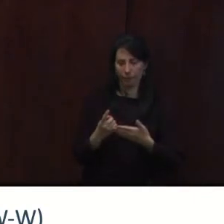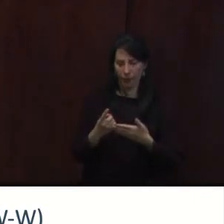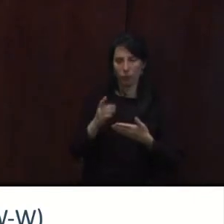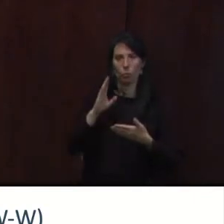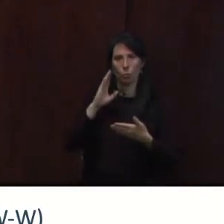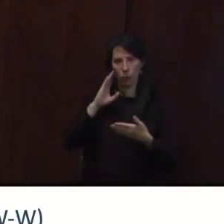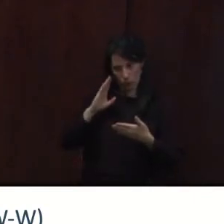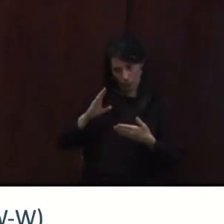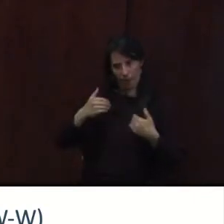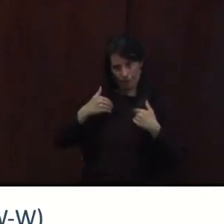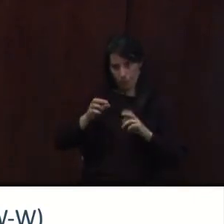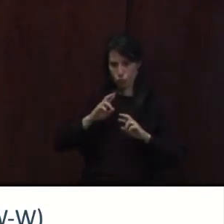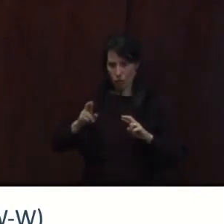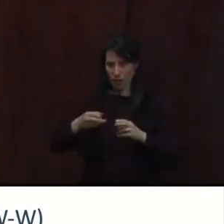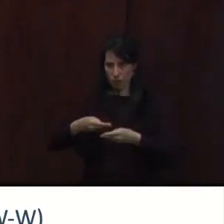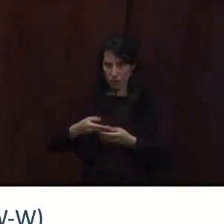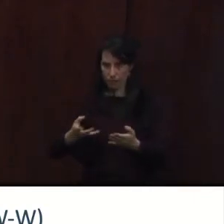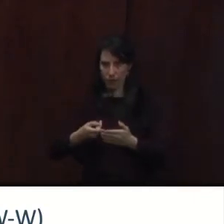week.